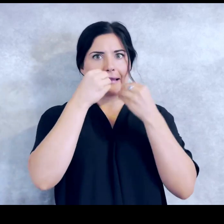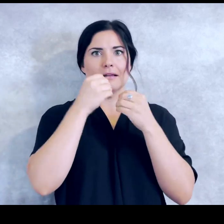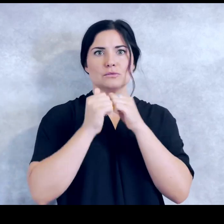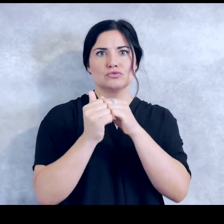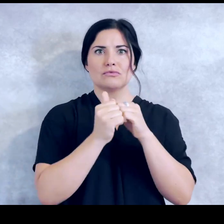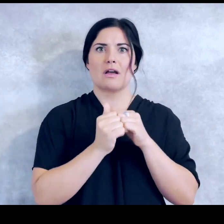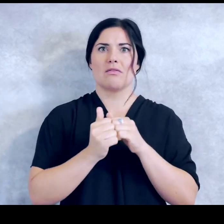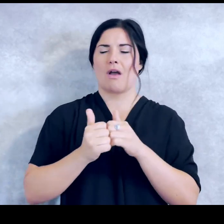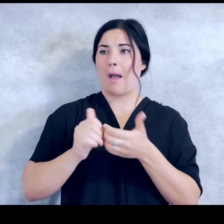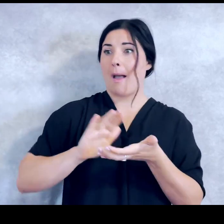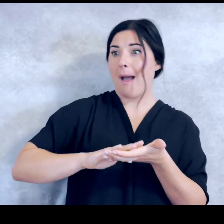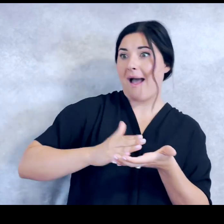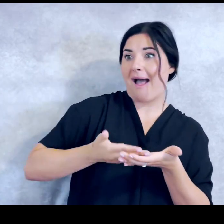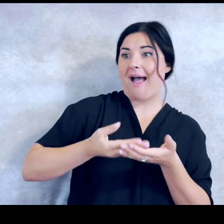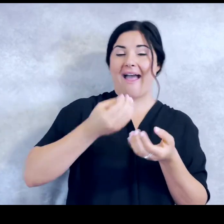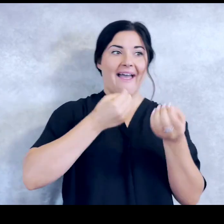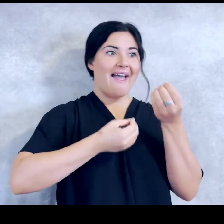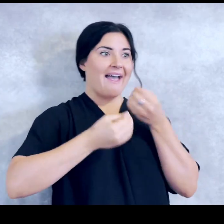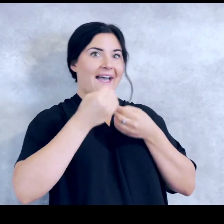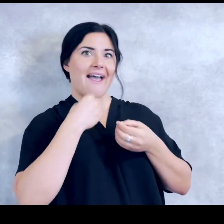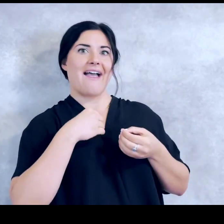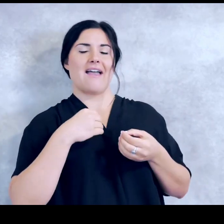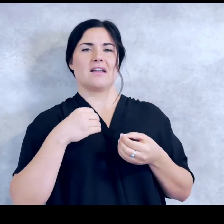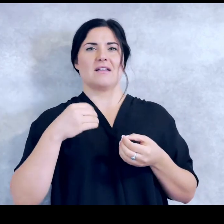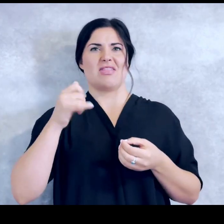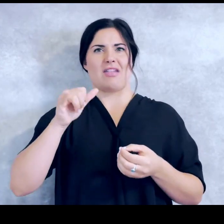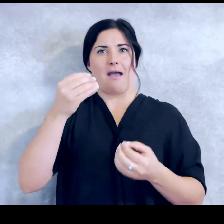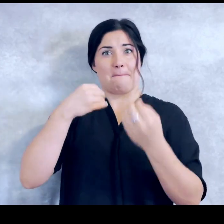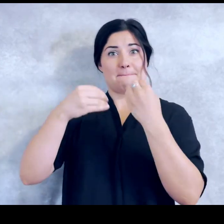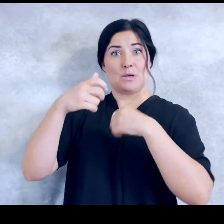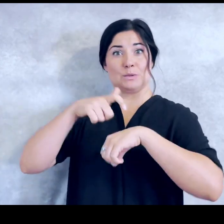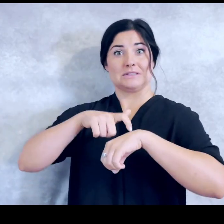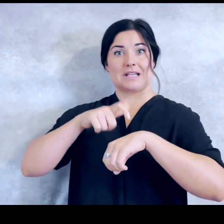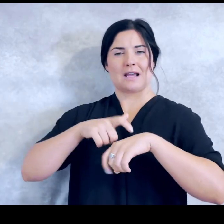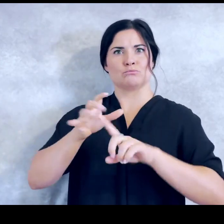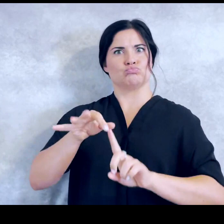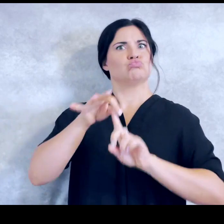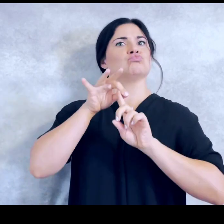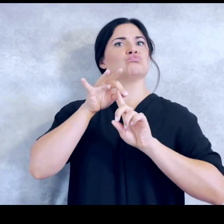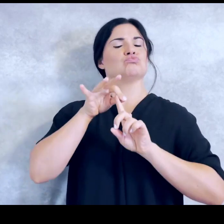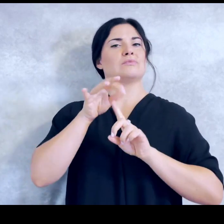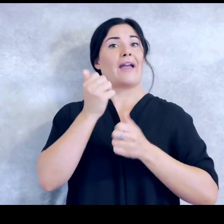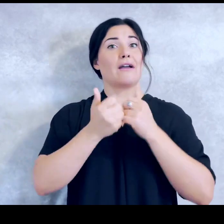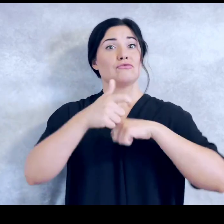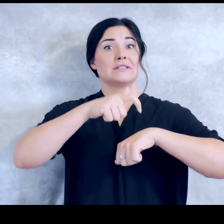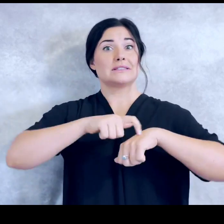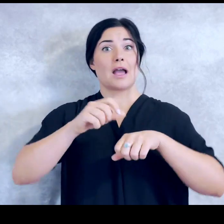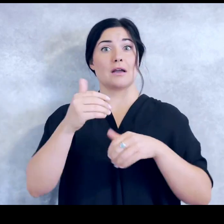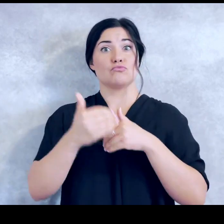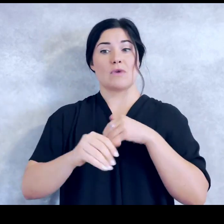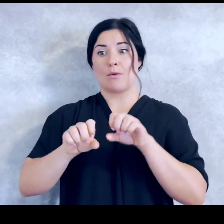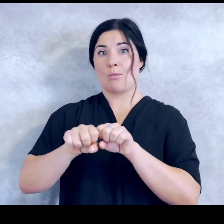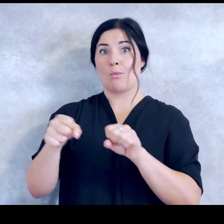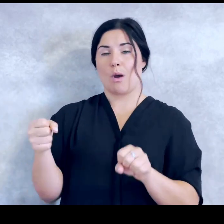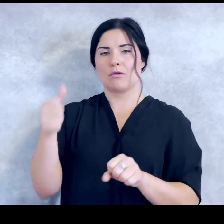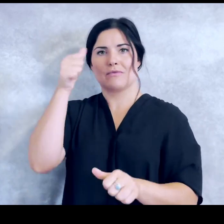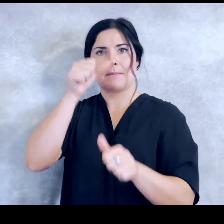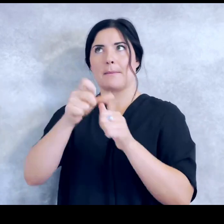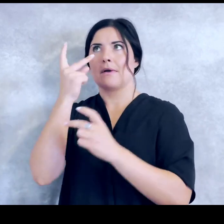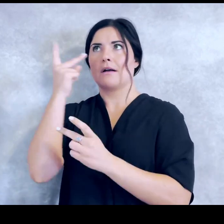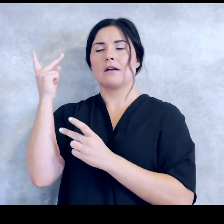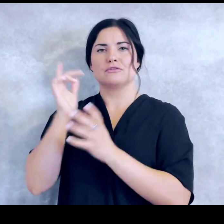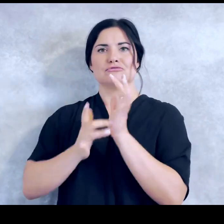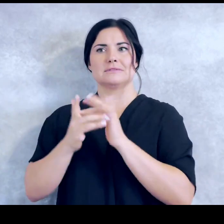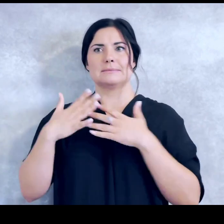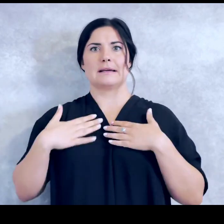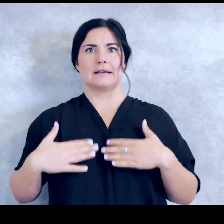the breaking of bread. They would share meals, but now sharing meals took on a different significance, because every time they broke bread, they would